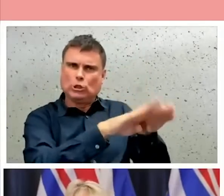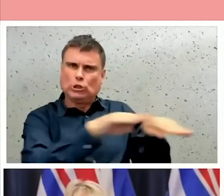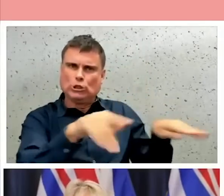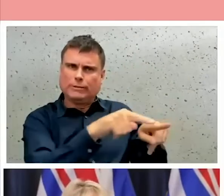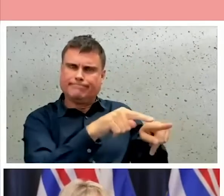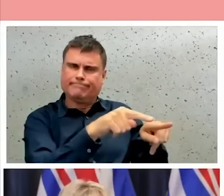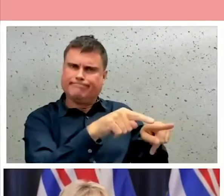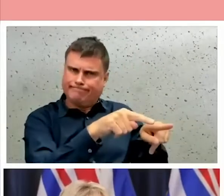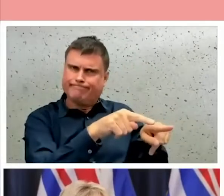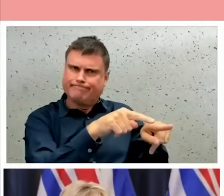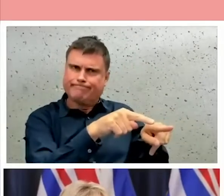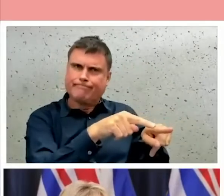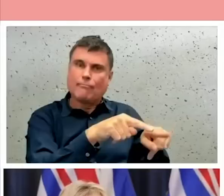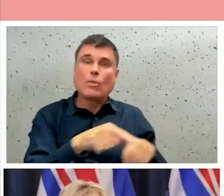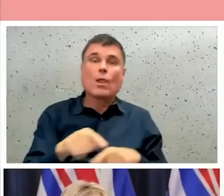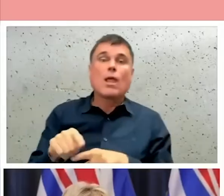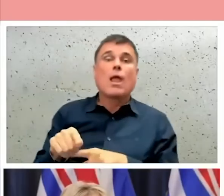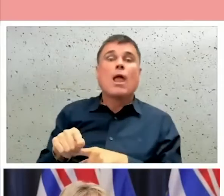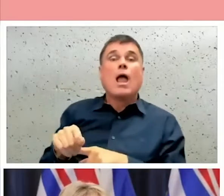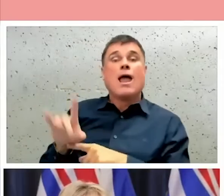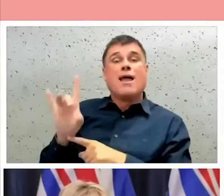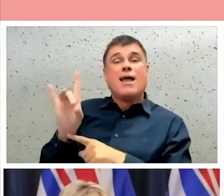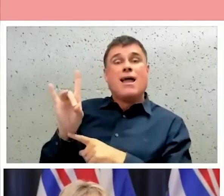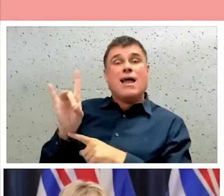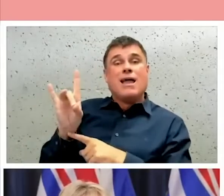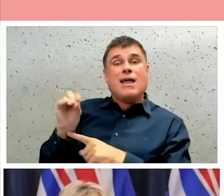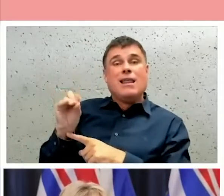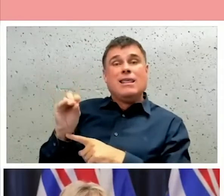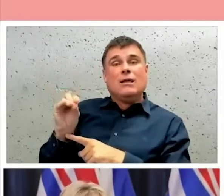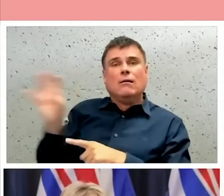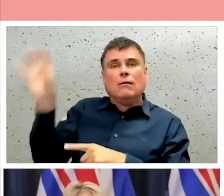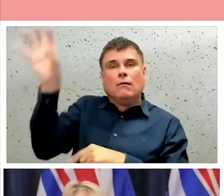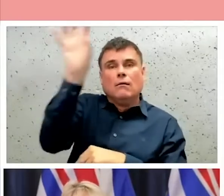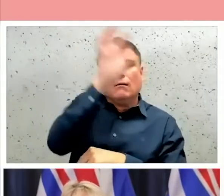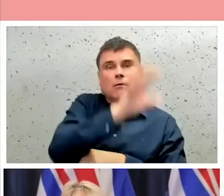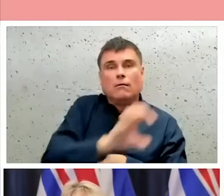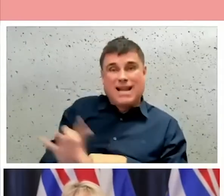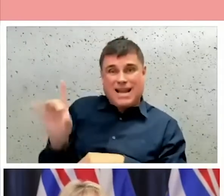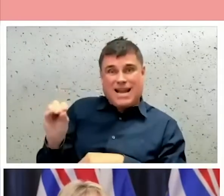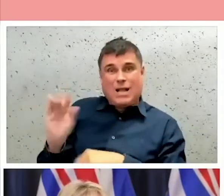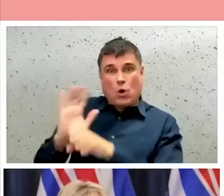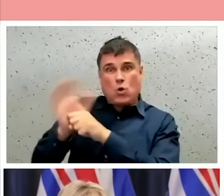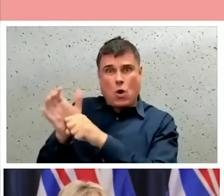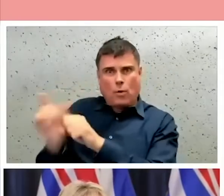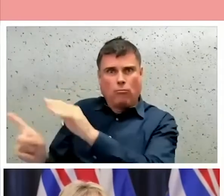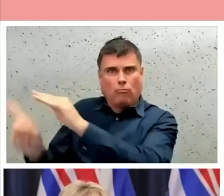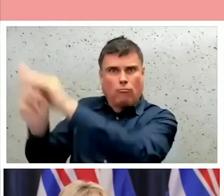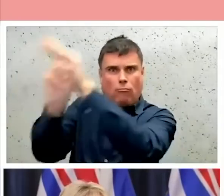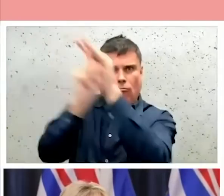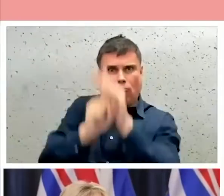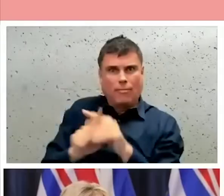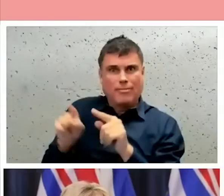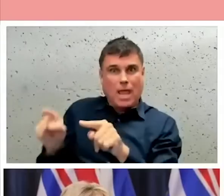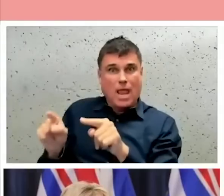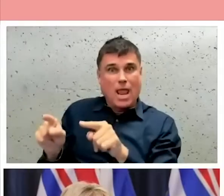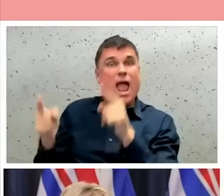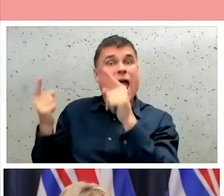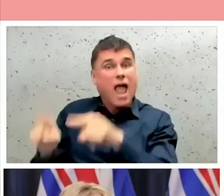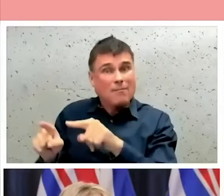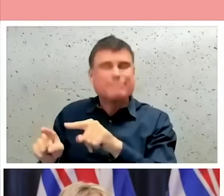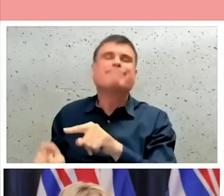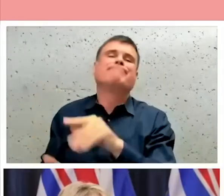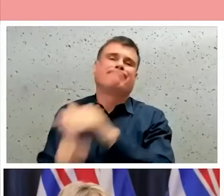80 clusters where COVID transmission may have occurred in the school setting during the first 5 weeks of the school year this